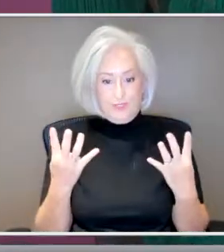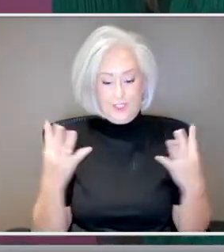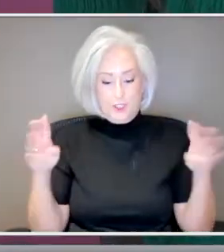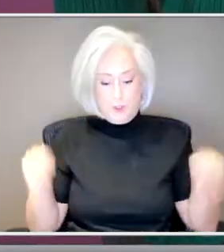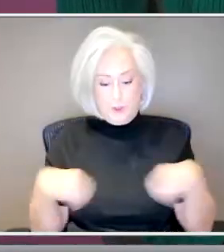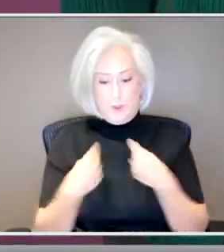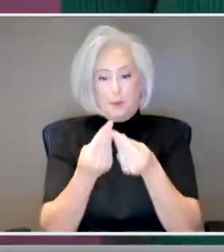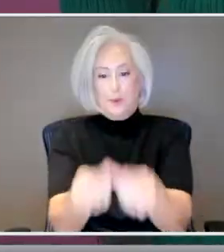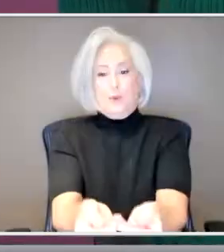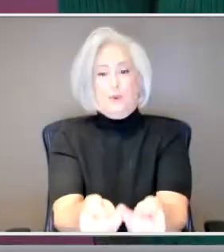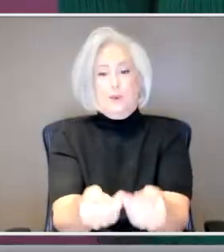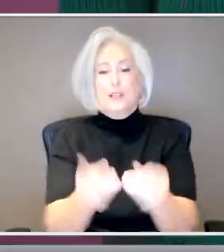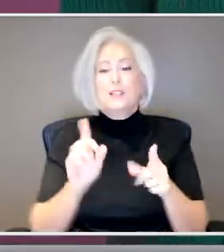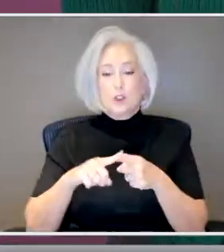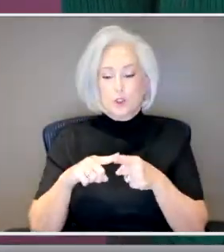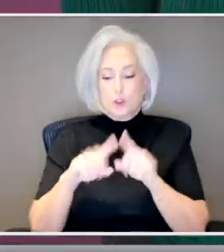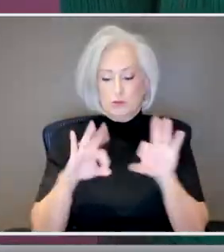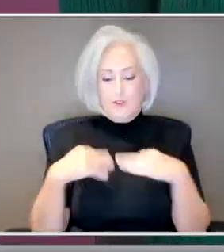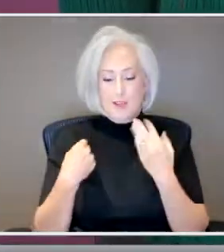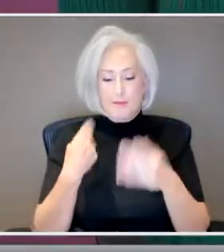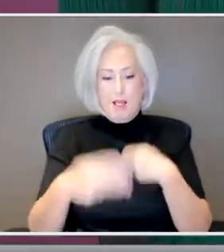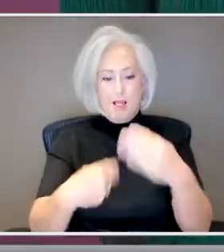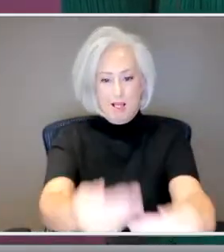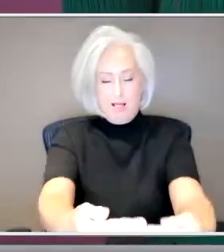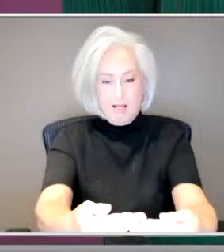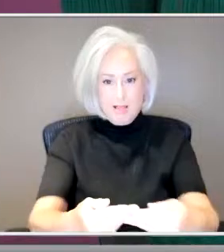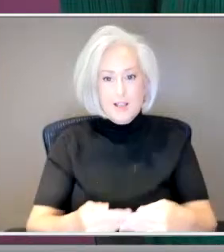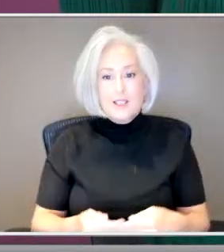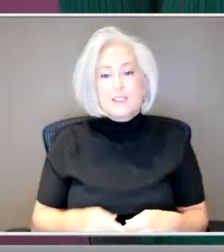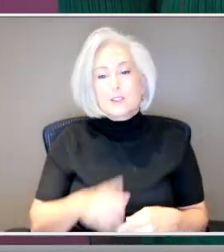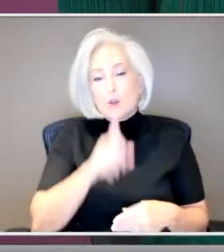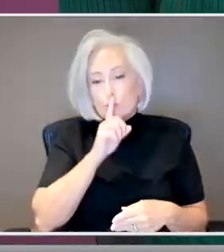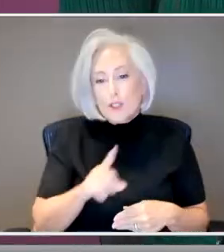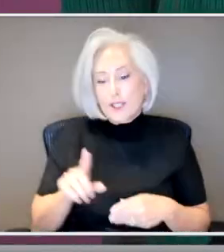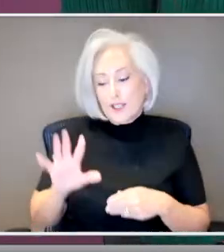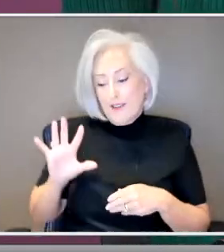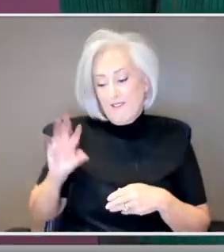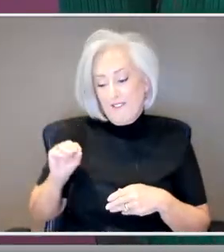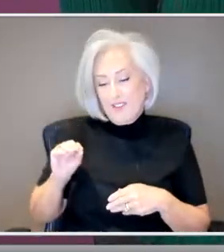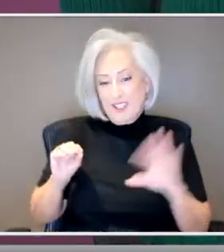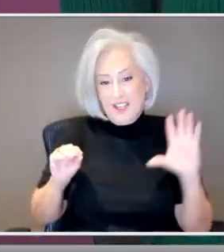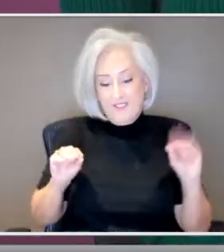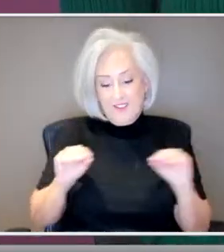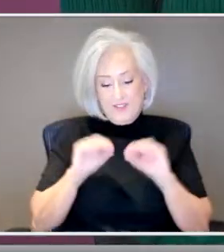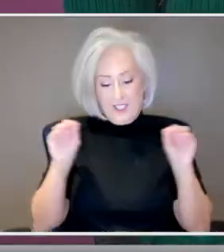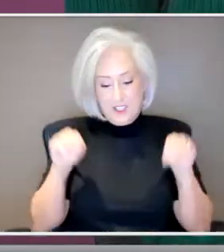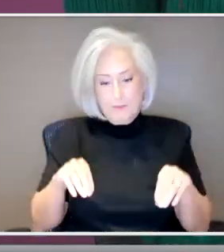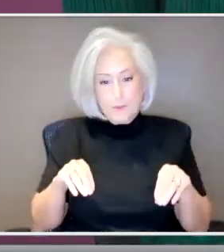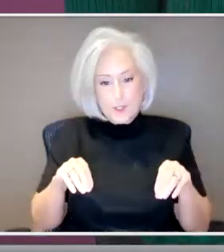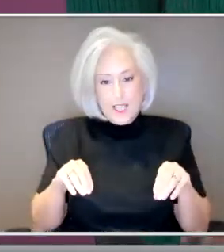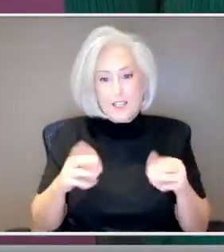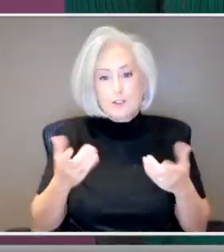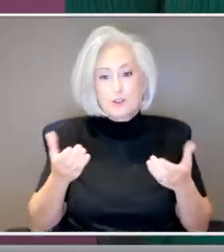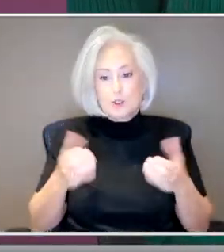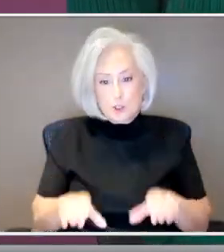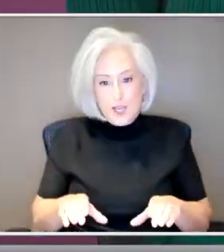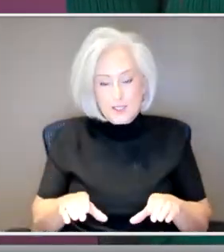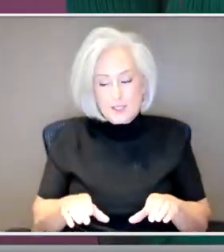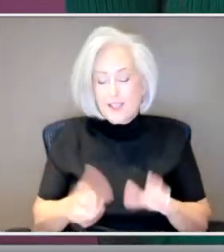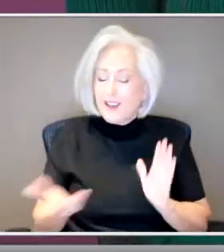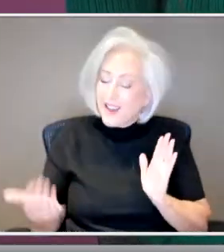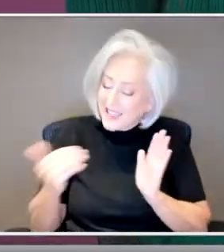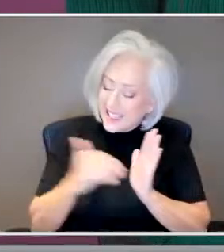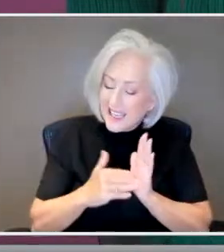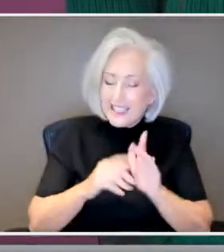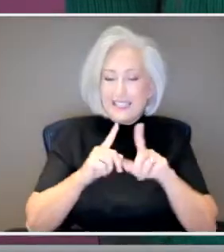you. So it's a 50-50 chance to pass it on. But going back, how it expresses itself is that